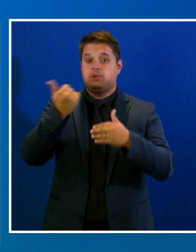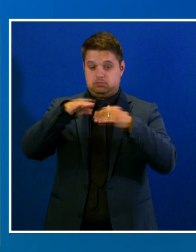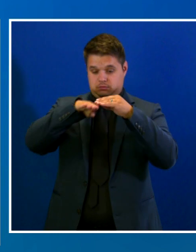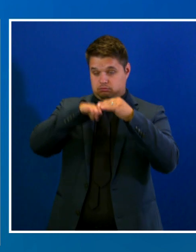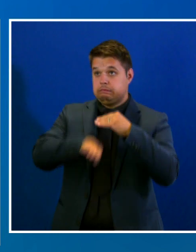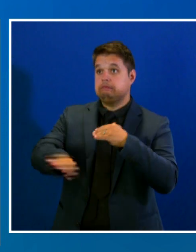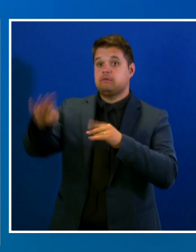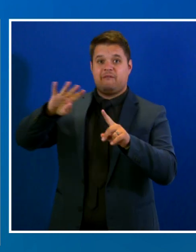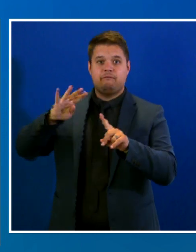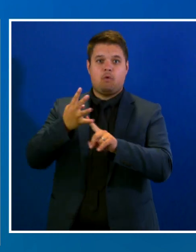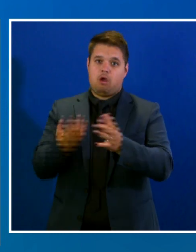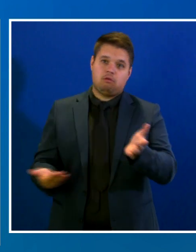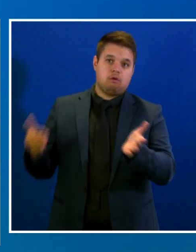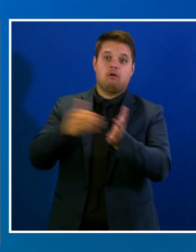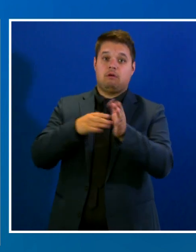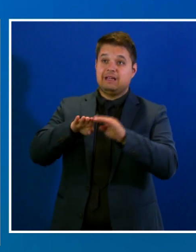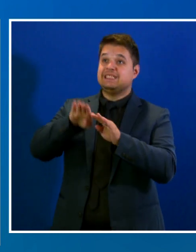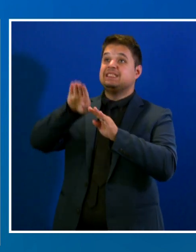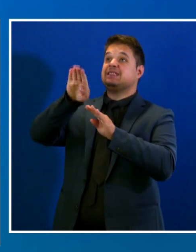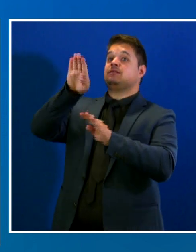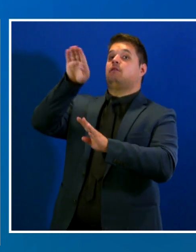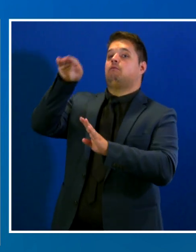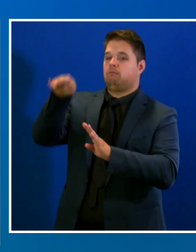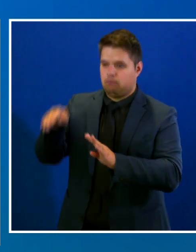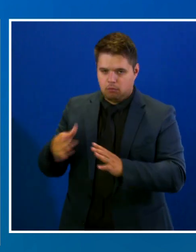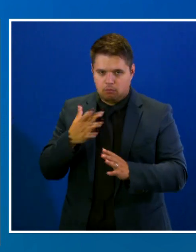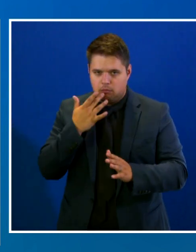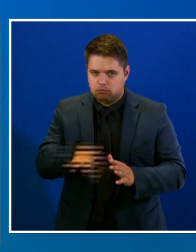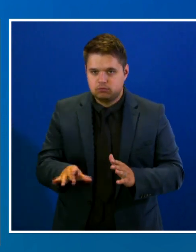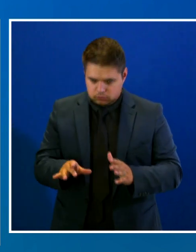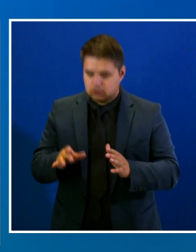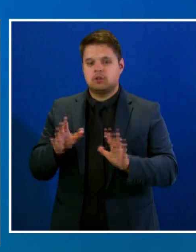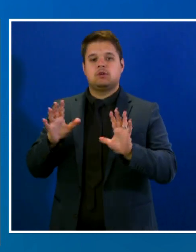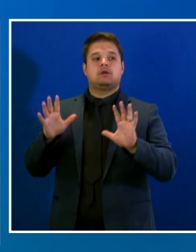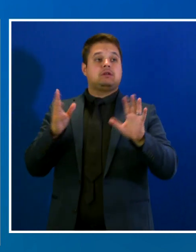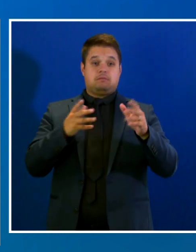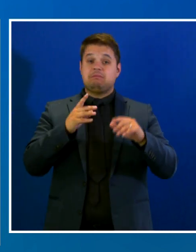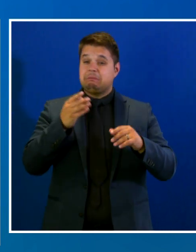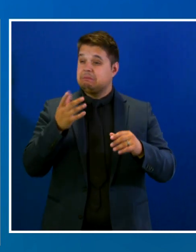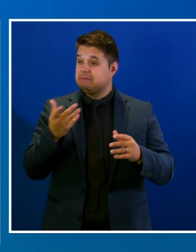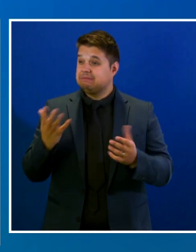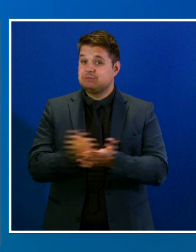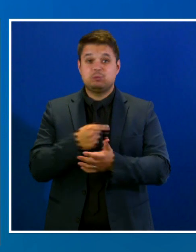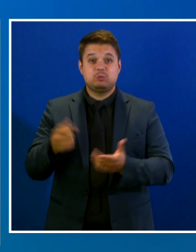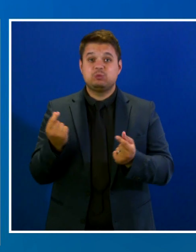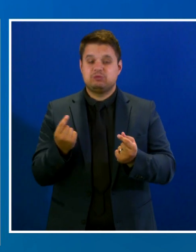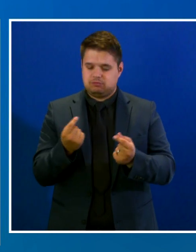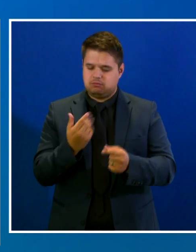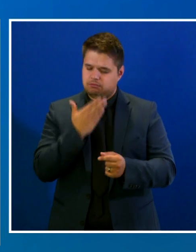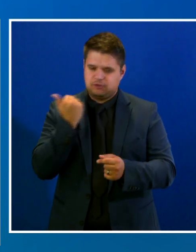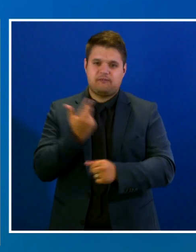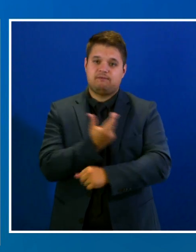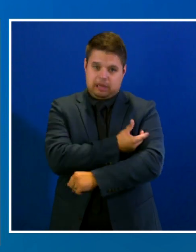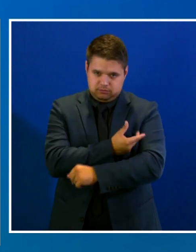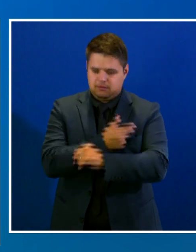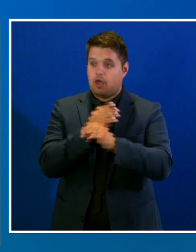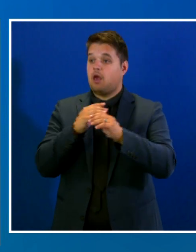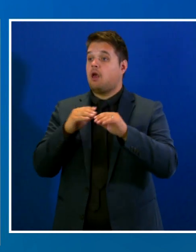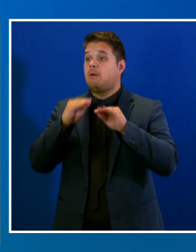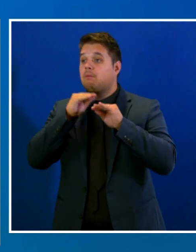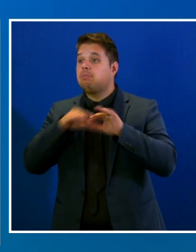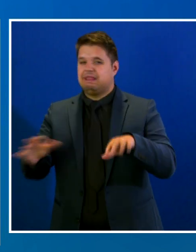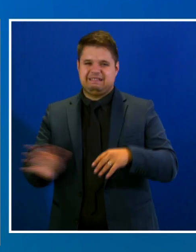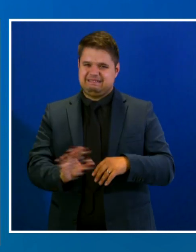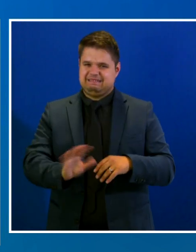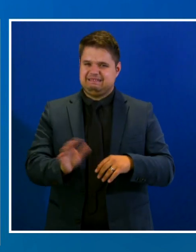most important tool that we have available to stop the spread of this deadly virus. If you want to be